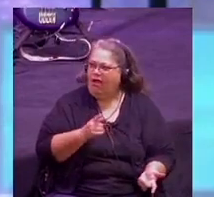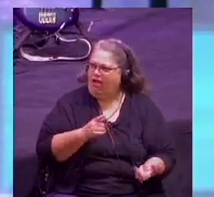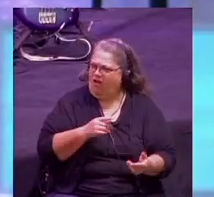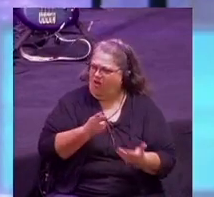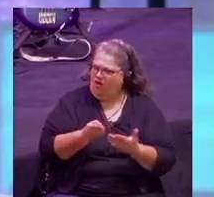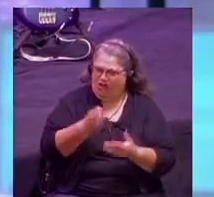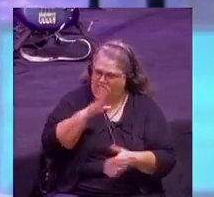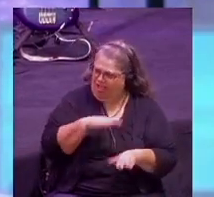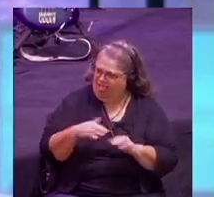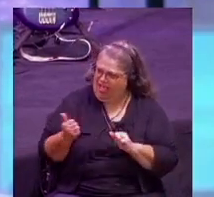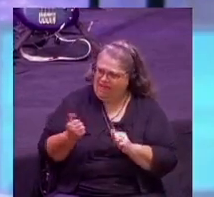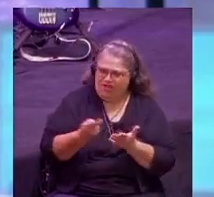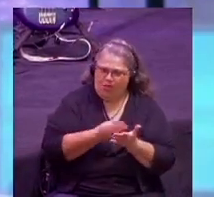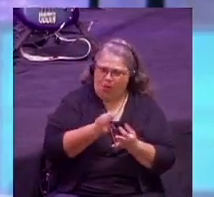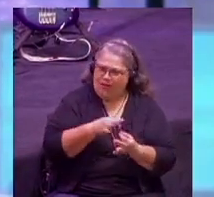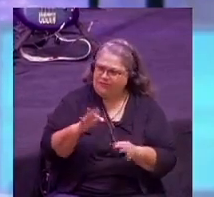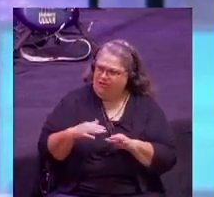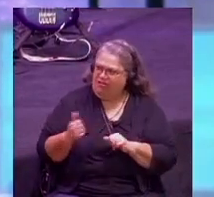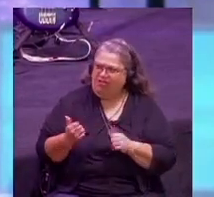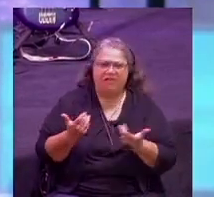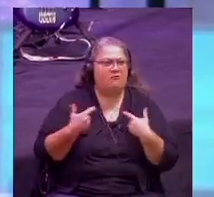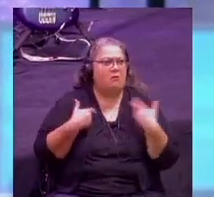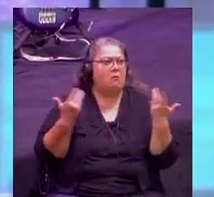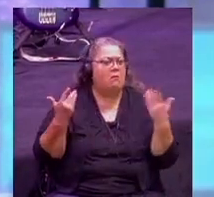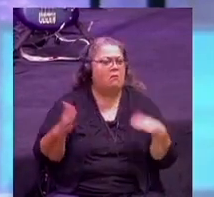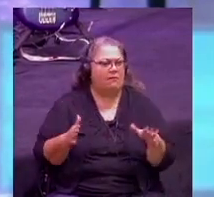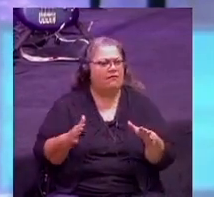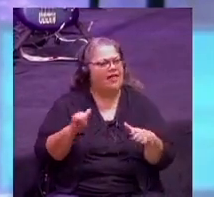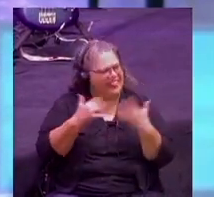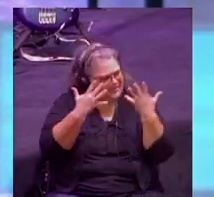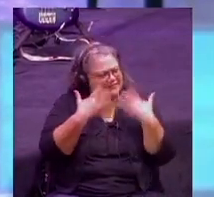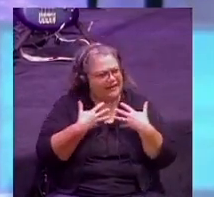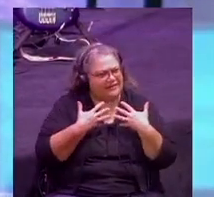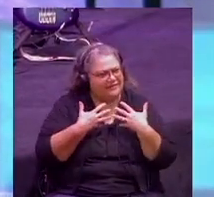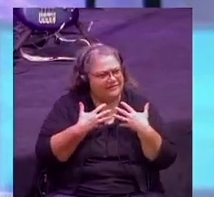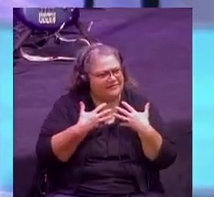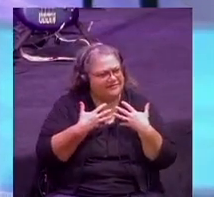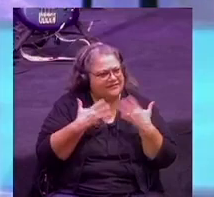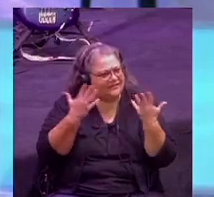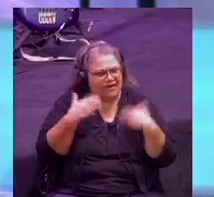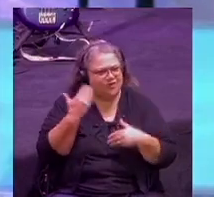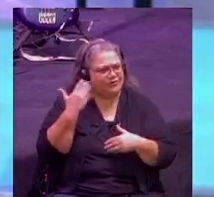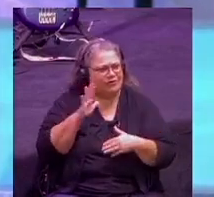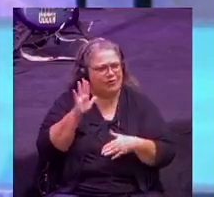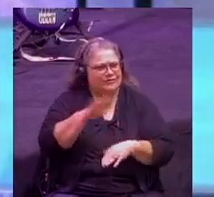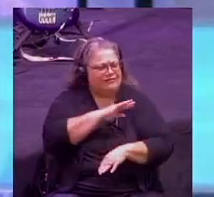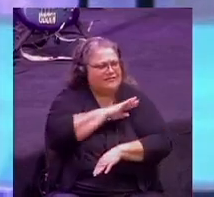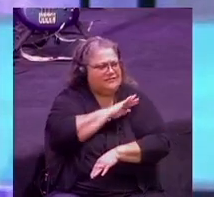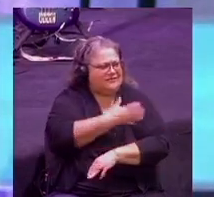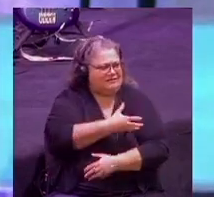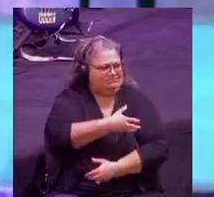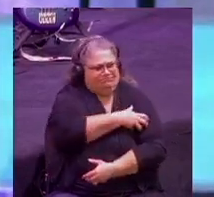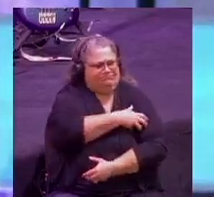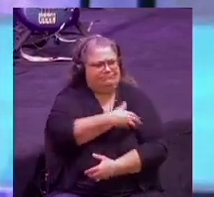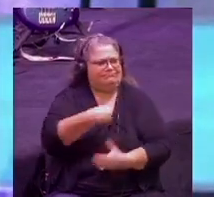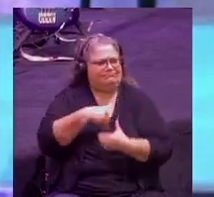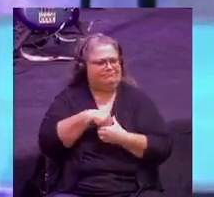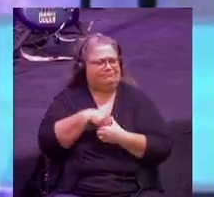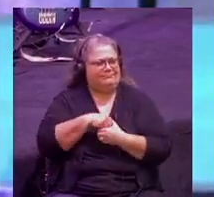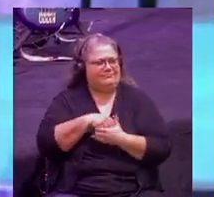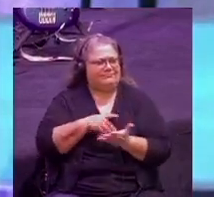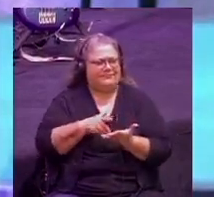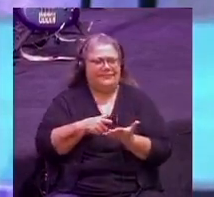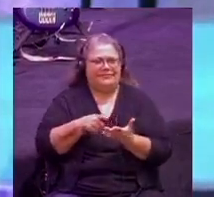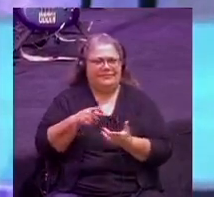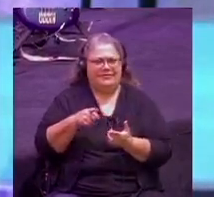leave? I didn't even know the difference. That's sad. The Holy Spirit is the most